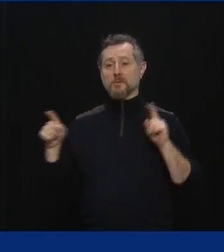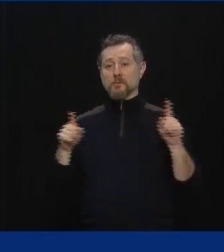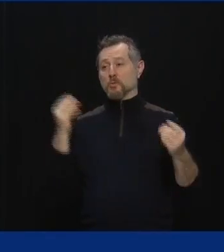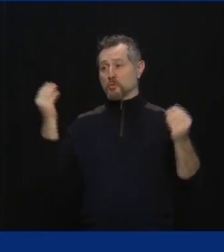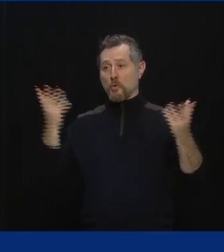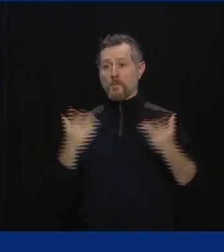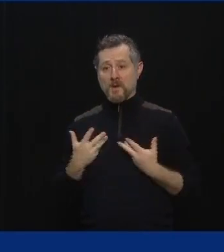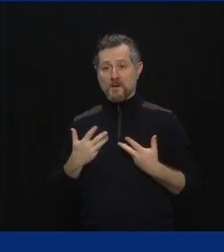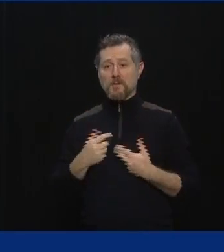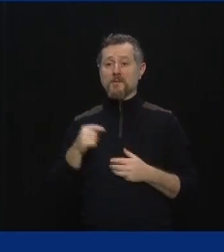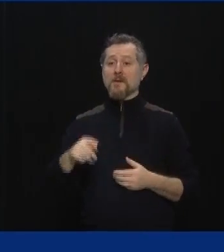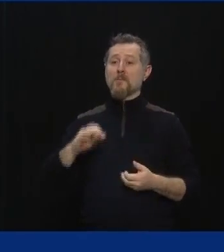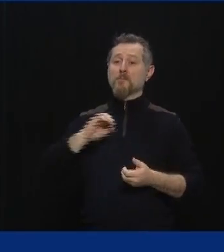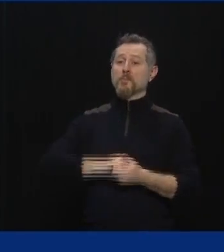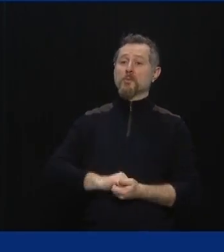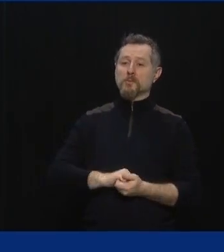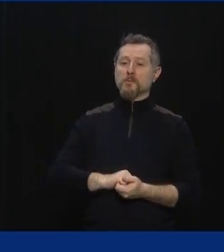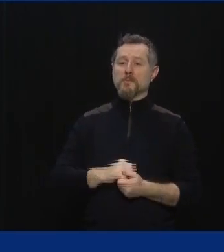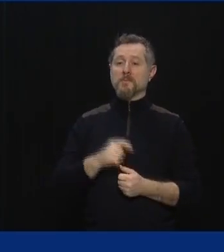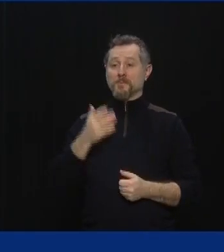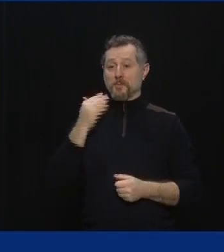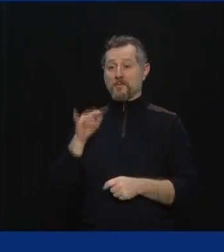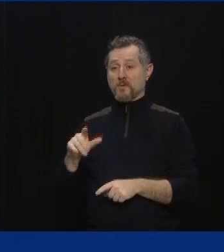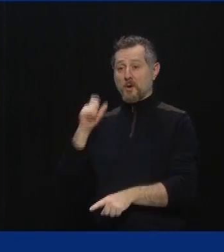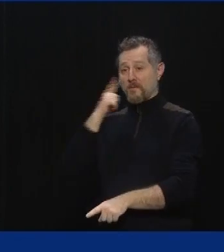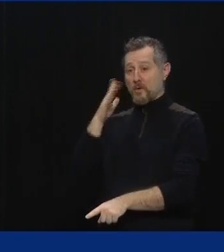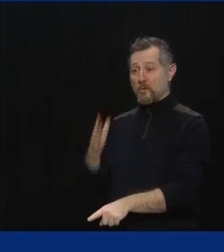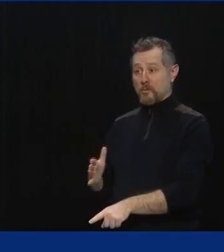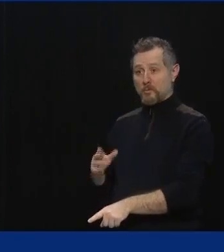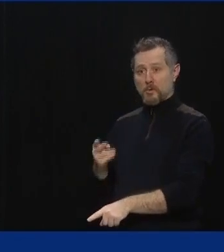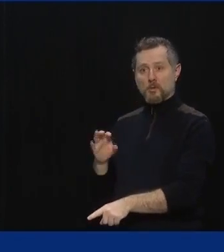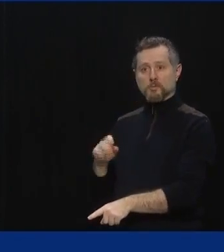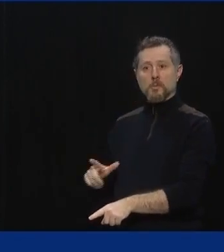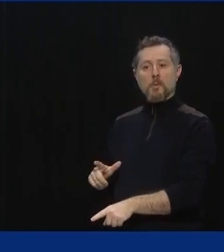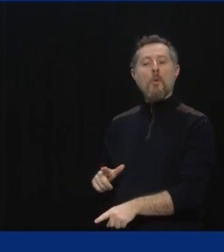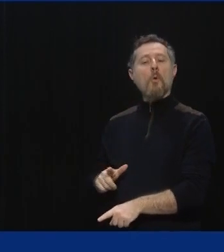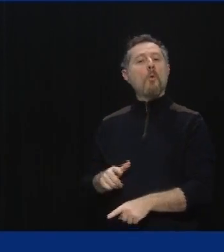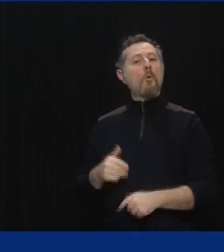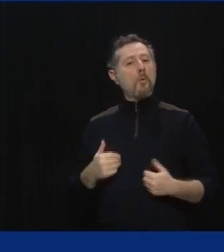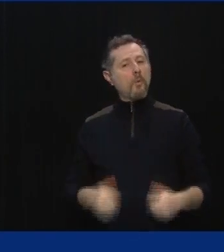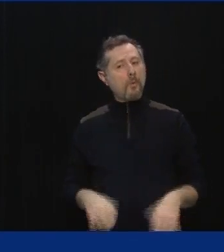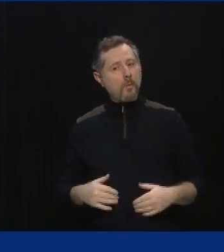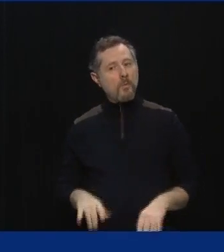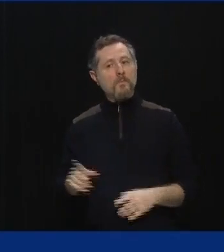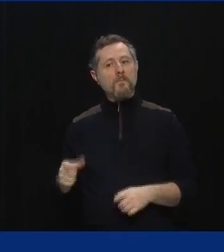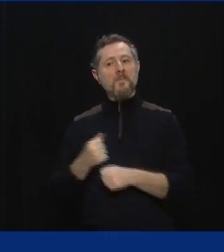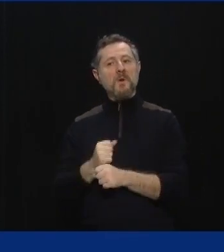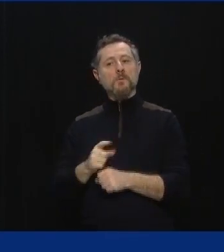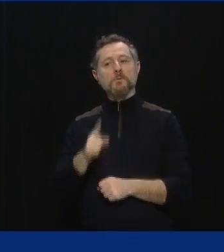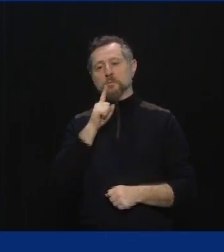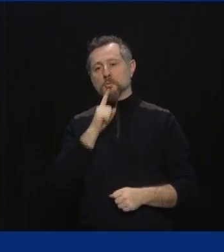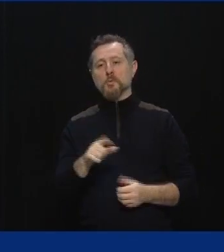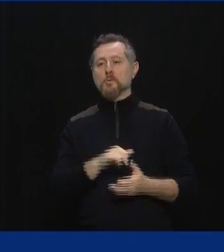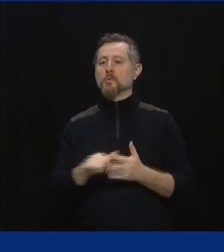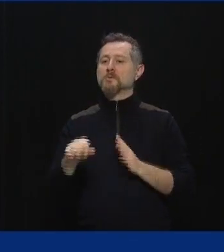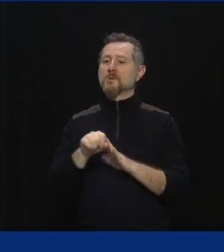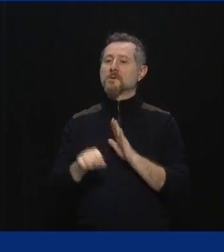partnership because of her vision of making sure that our state